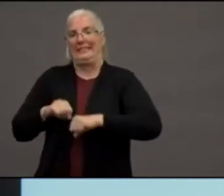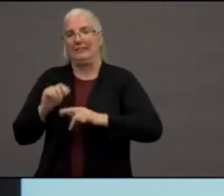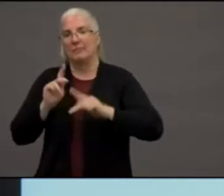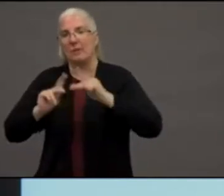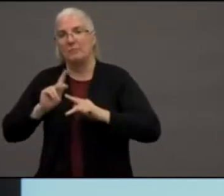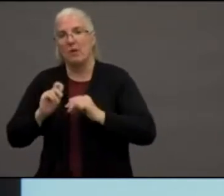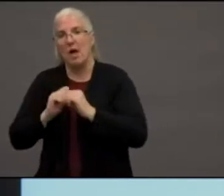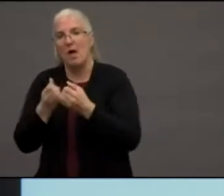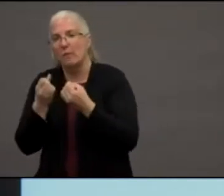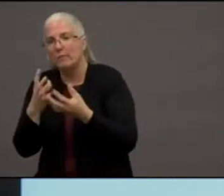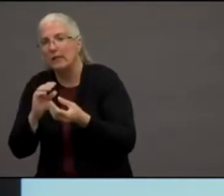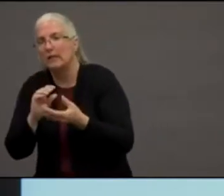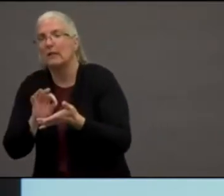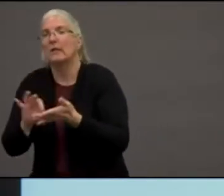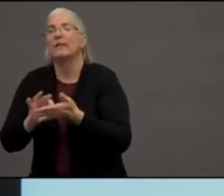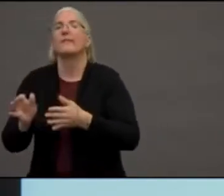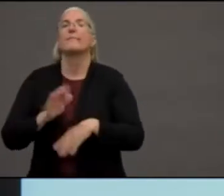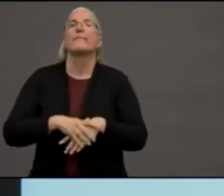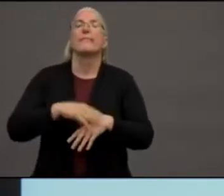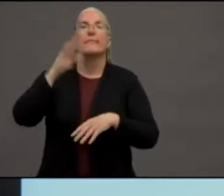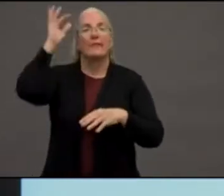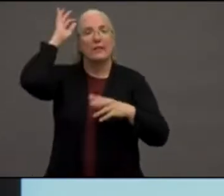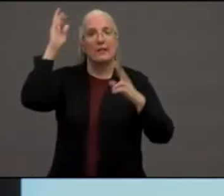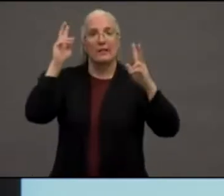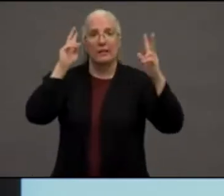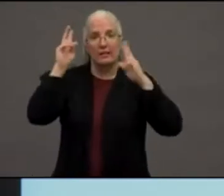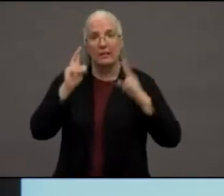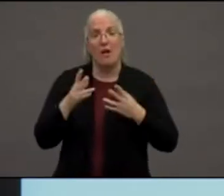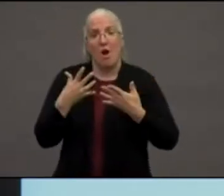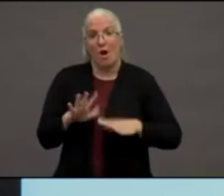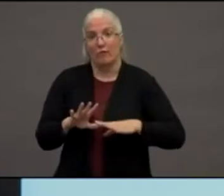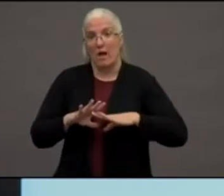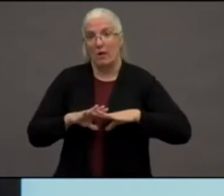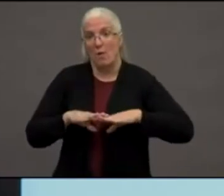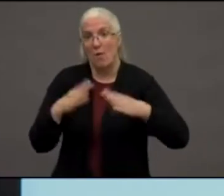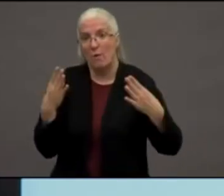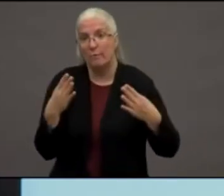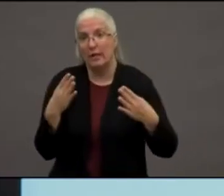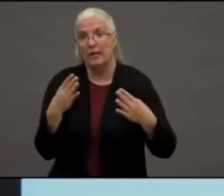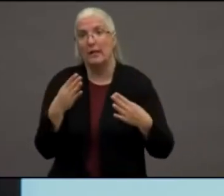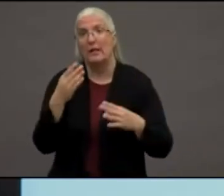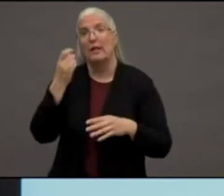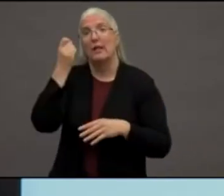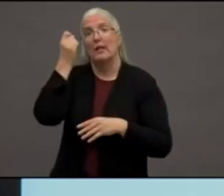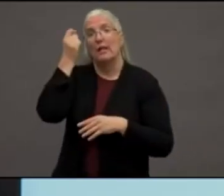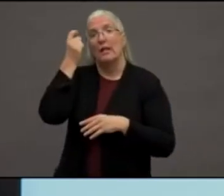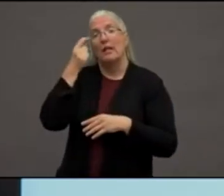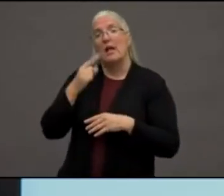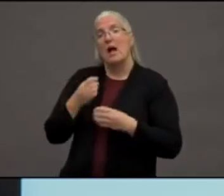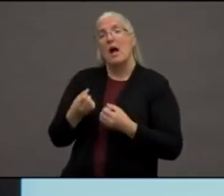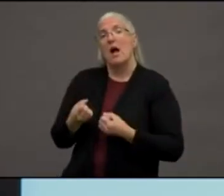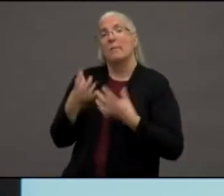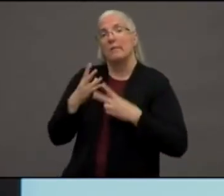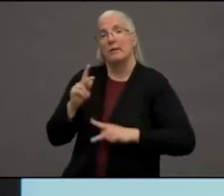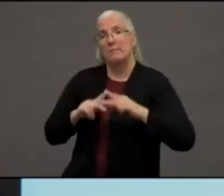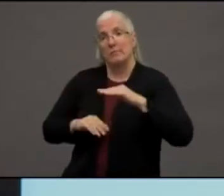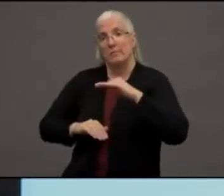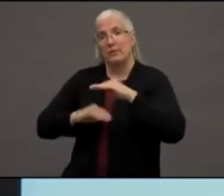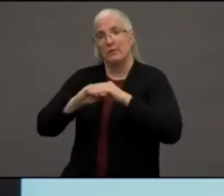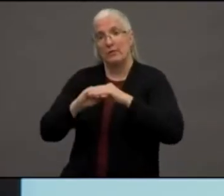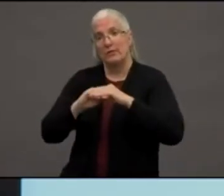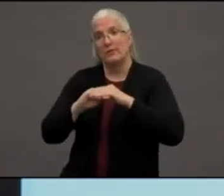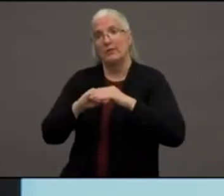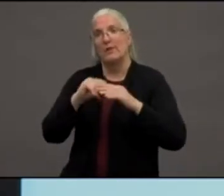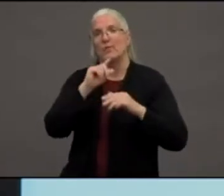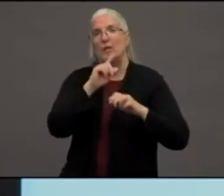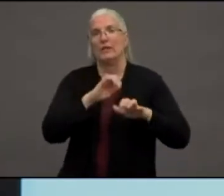shops are allowed to open up to their capacity, and their capacity is consistent with our